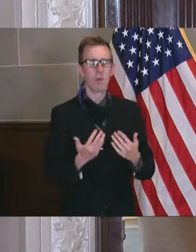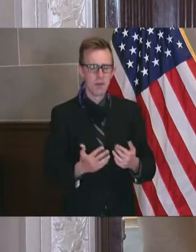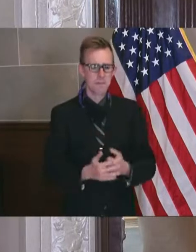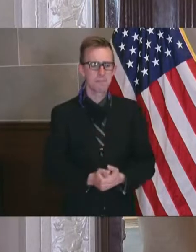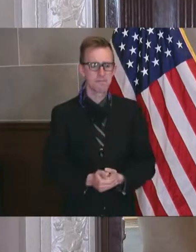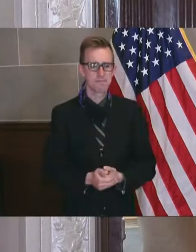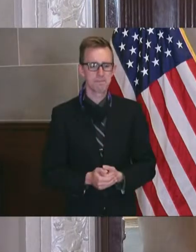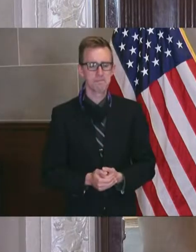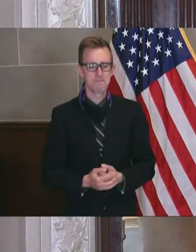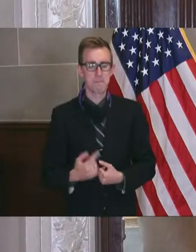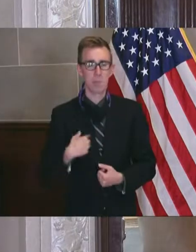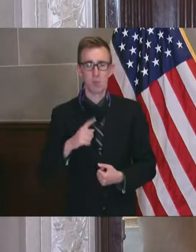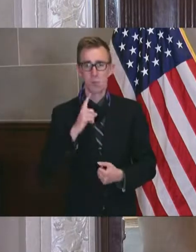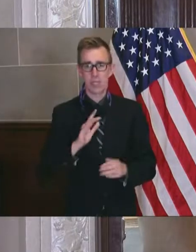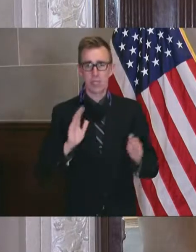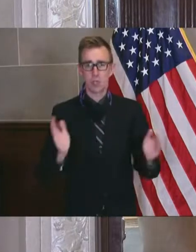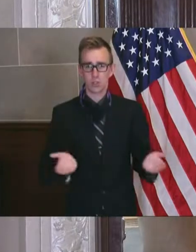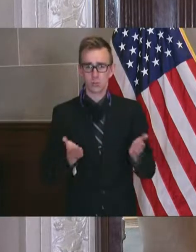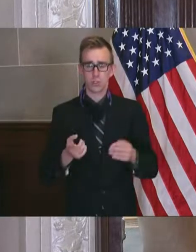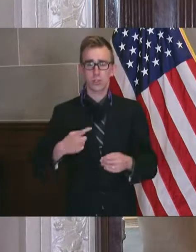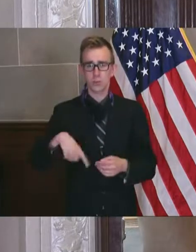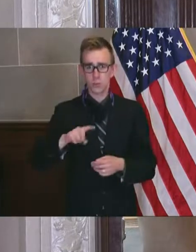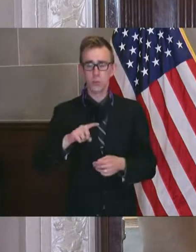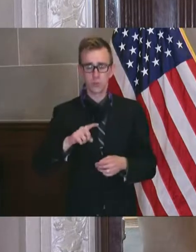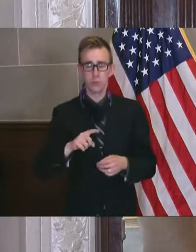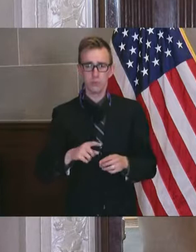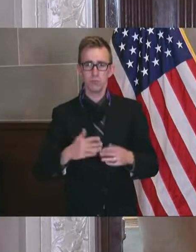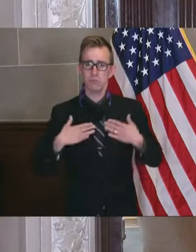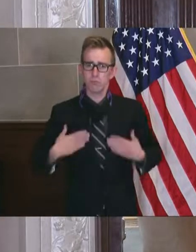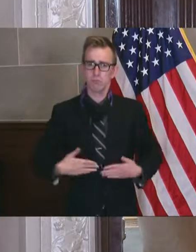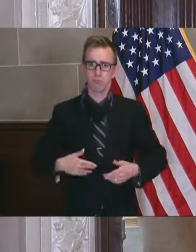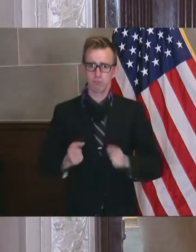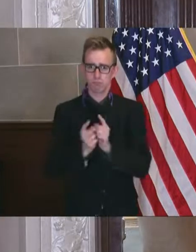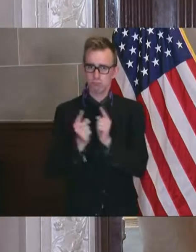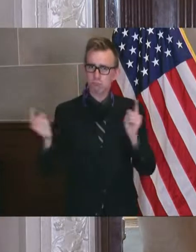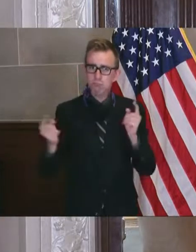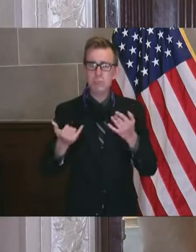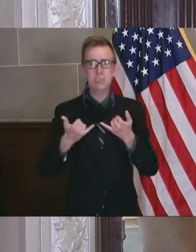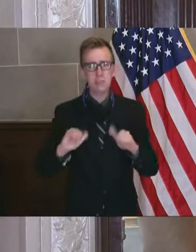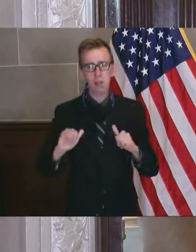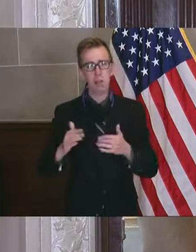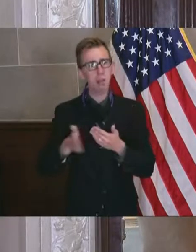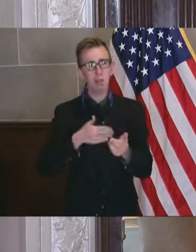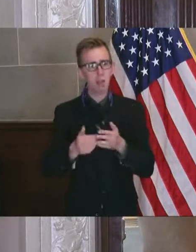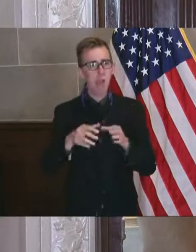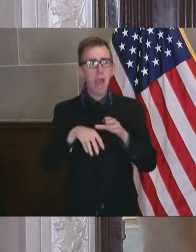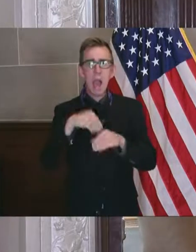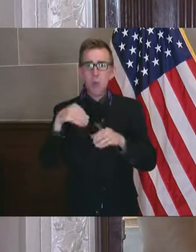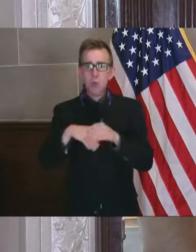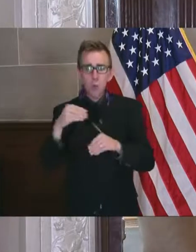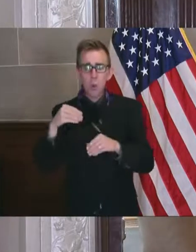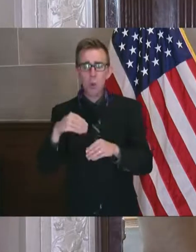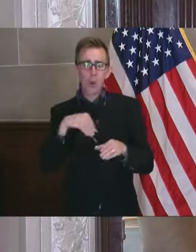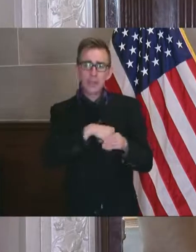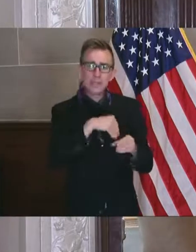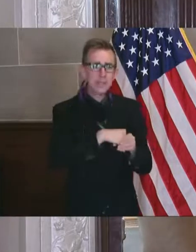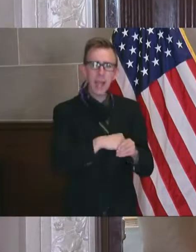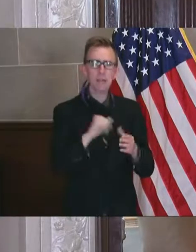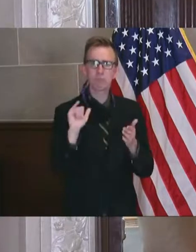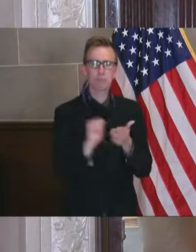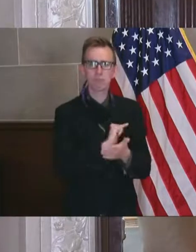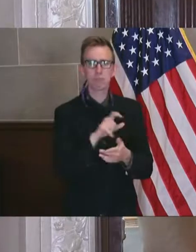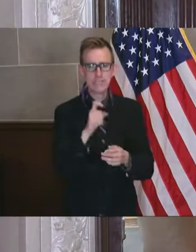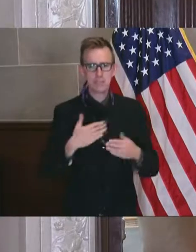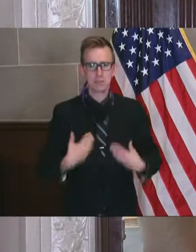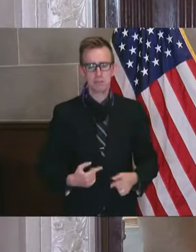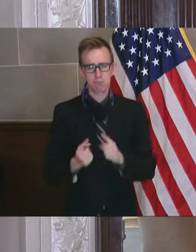just would highly encourage people to practice social distancing. Just because you're outdoors, you still need to be 6 feet away. We